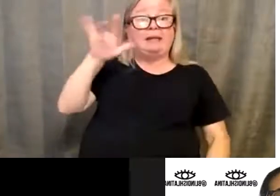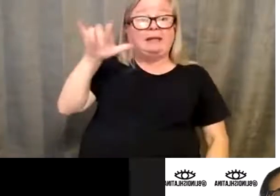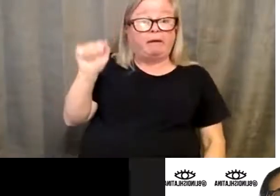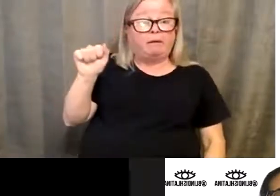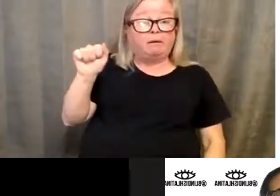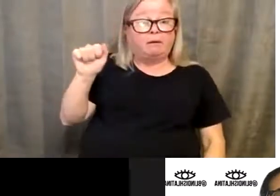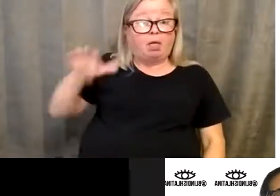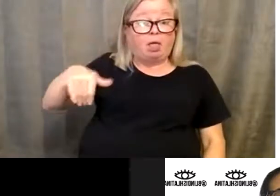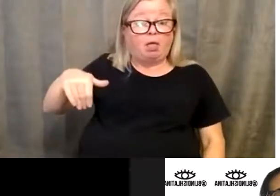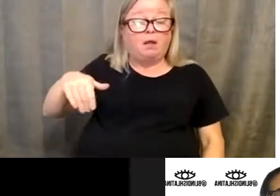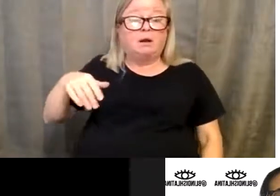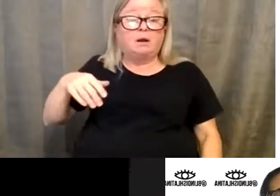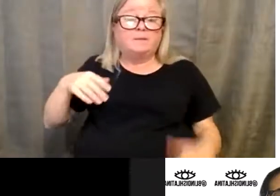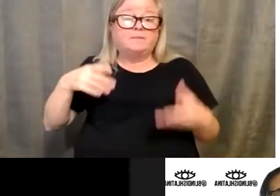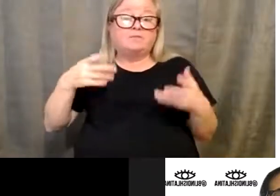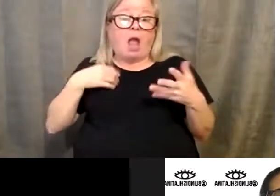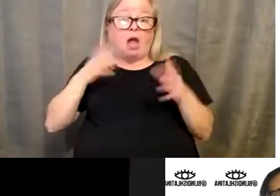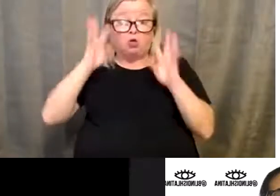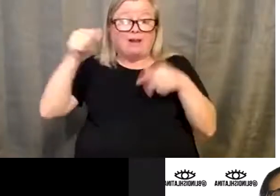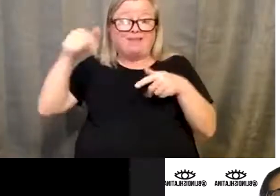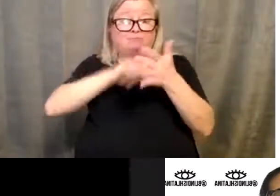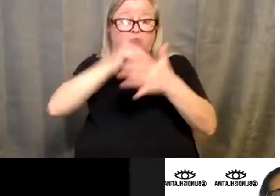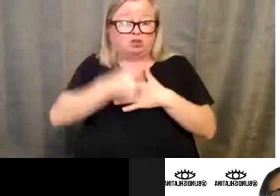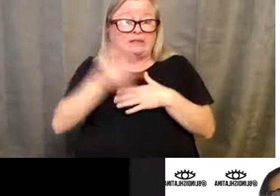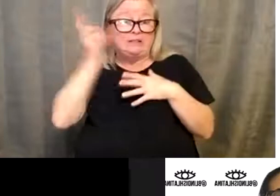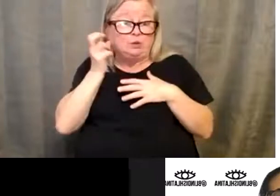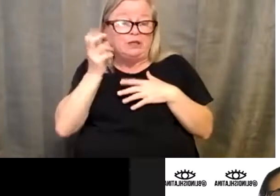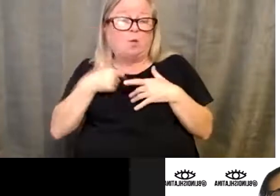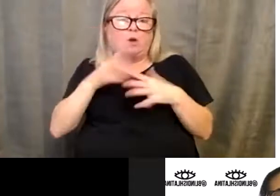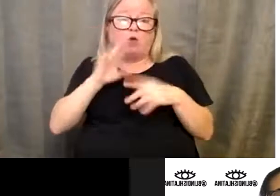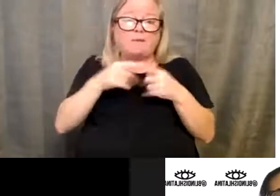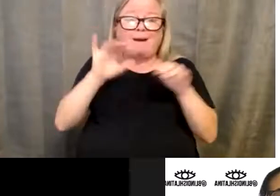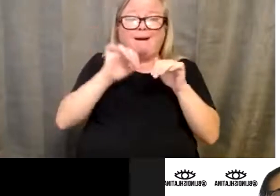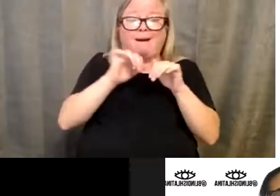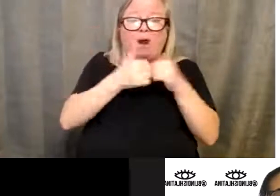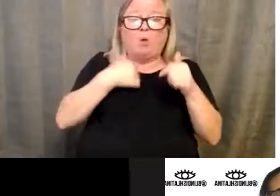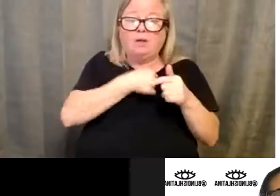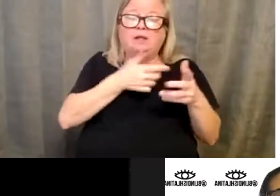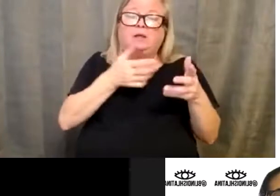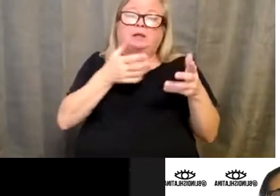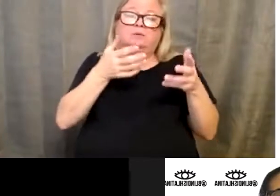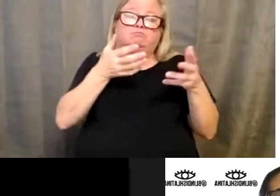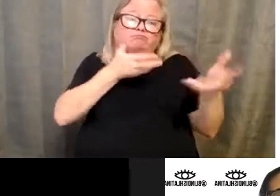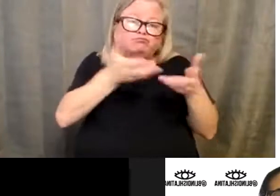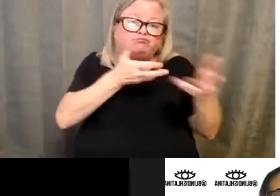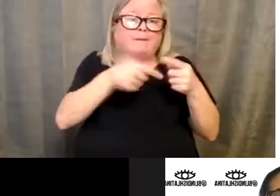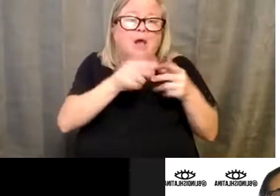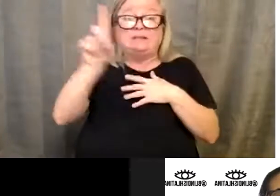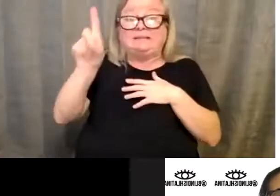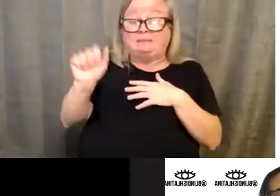created Project Hearing because I wanted to solve that problem, the way we talk about disability, and ways that people with disabilities